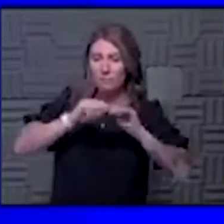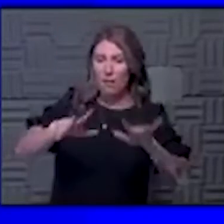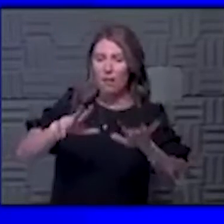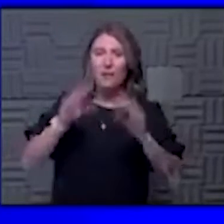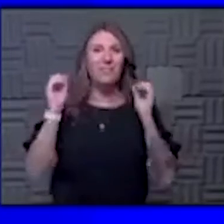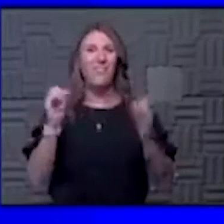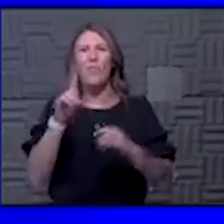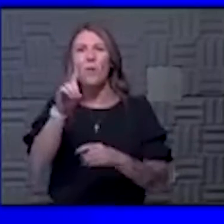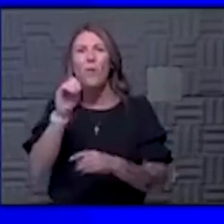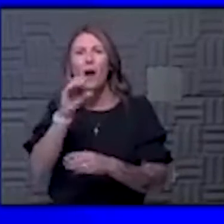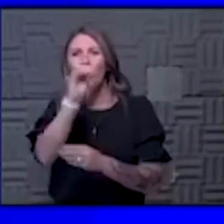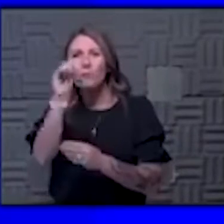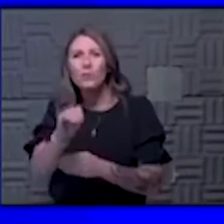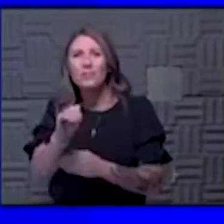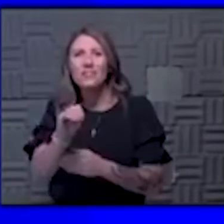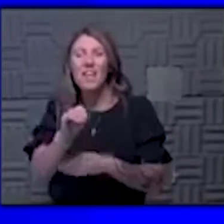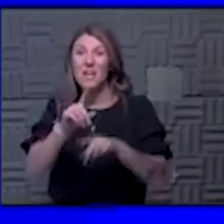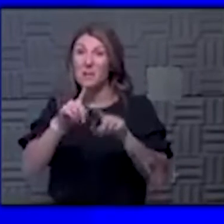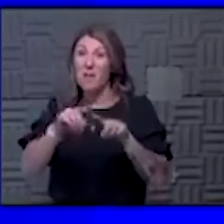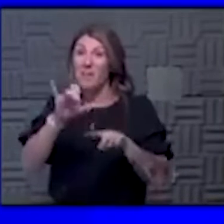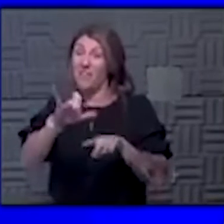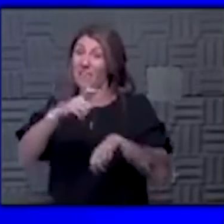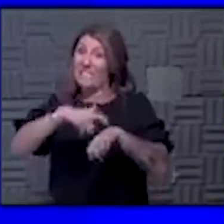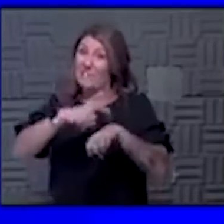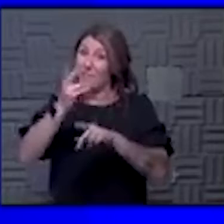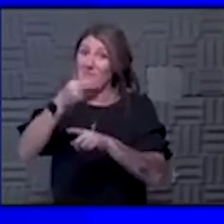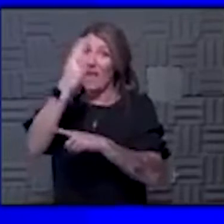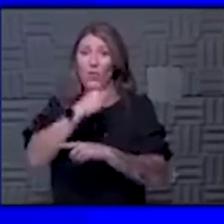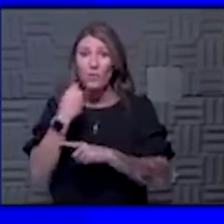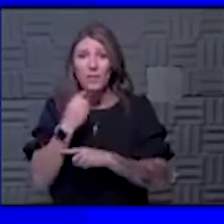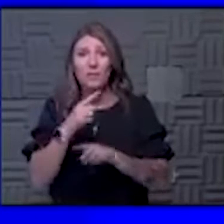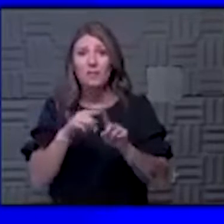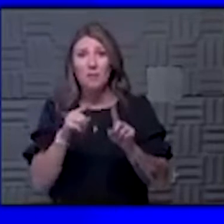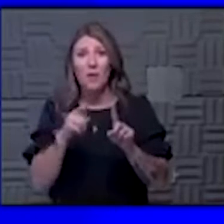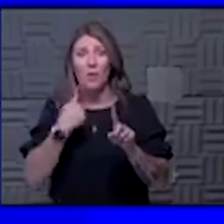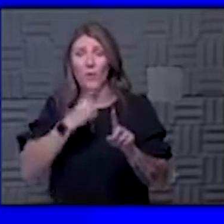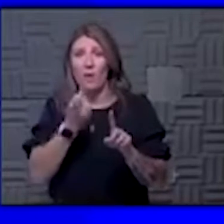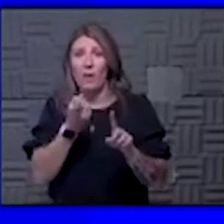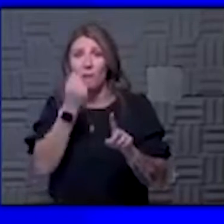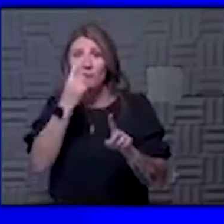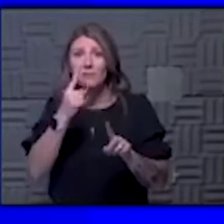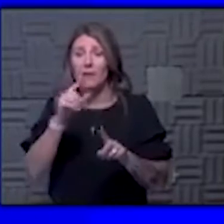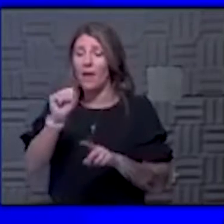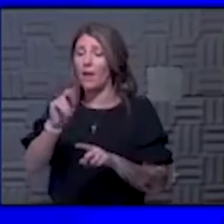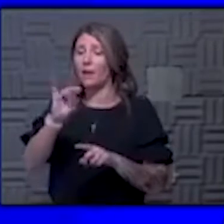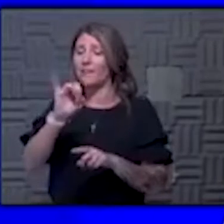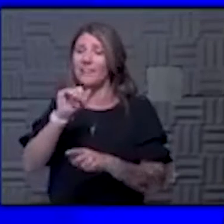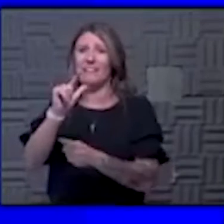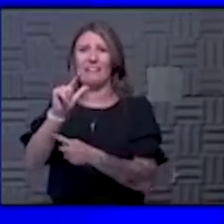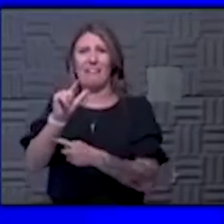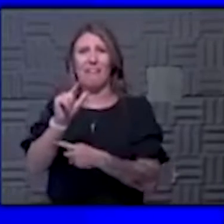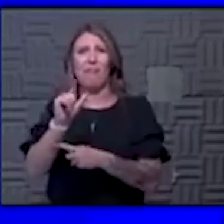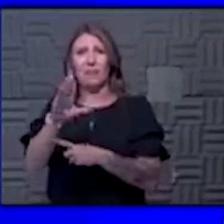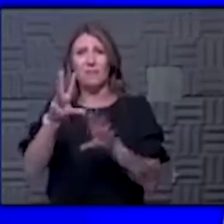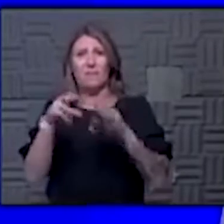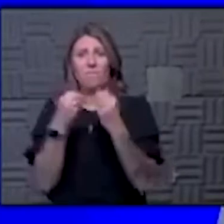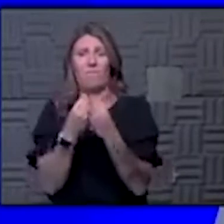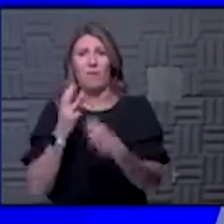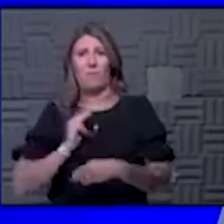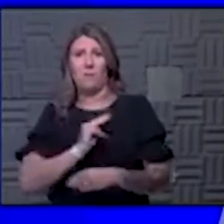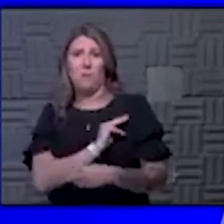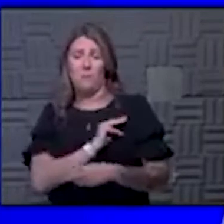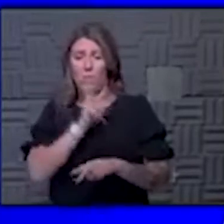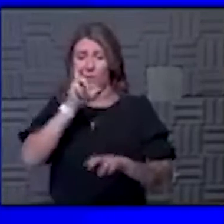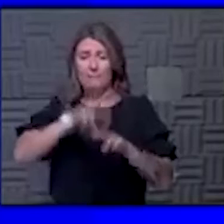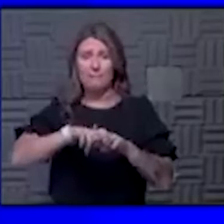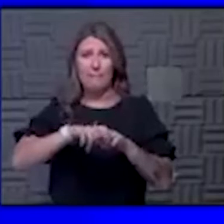I think that's just based on the time, that's pretty high risk. But we understand Anil, who had one of his family members sitting on the other side of the couch